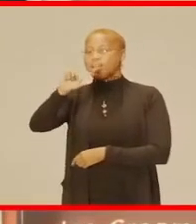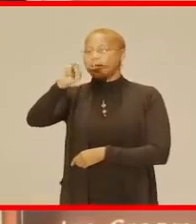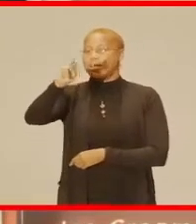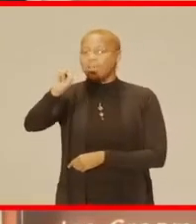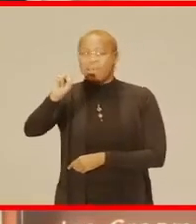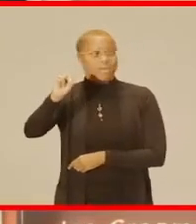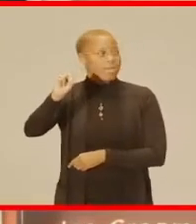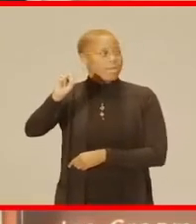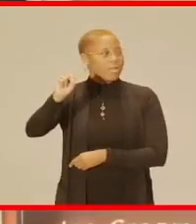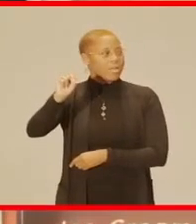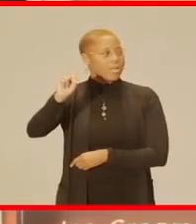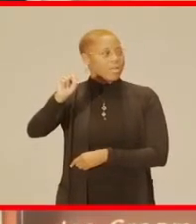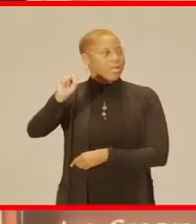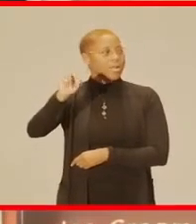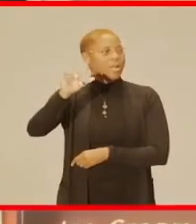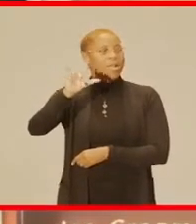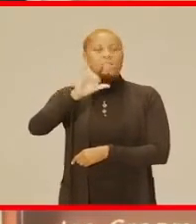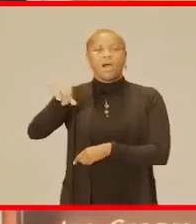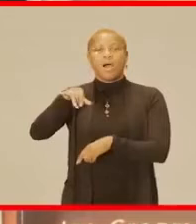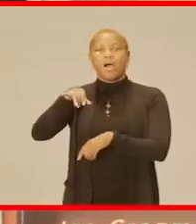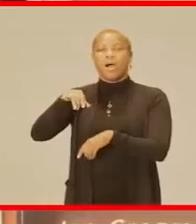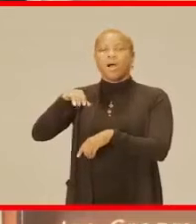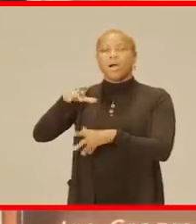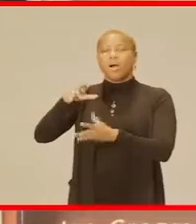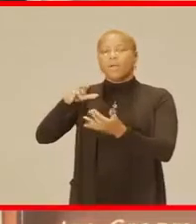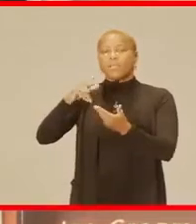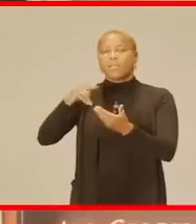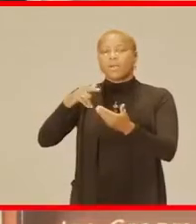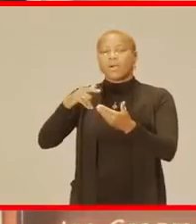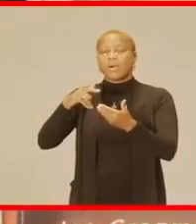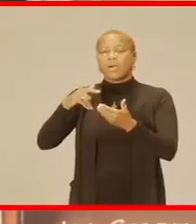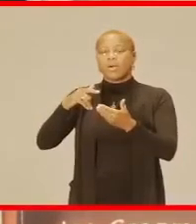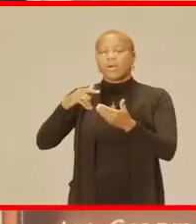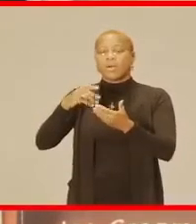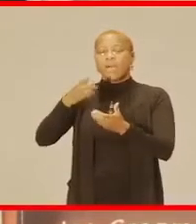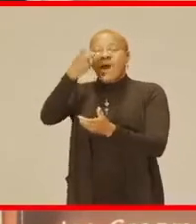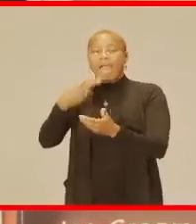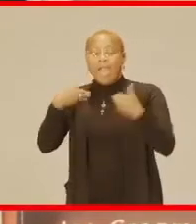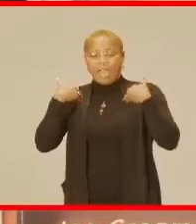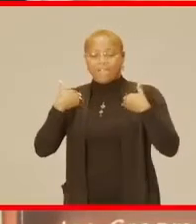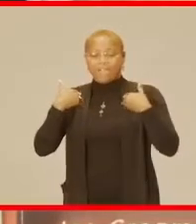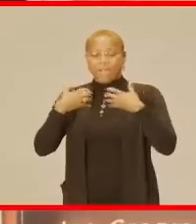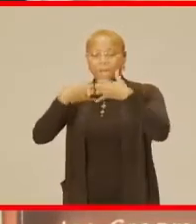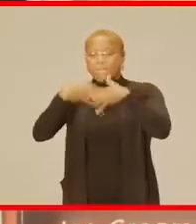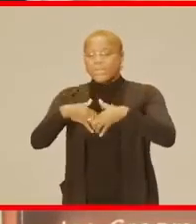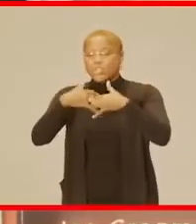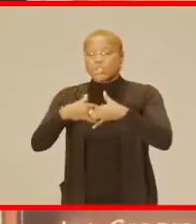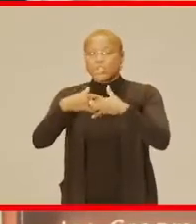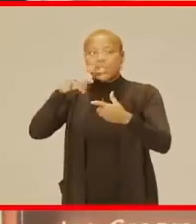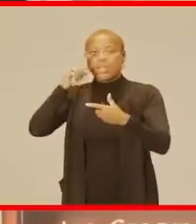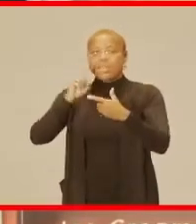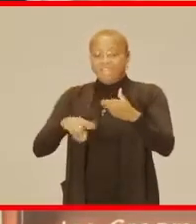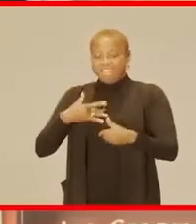Rim, the android who cannot feel anything and had to be destroyed every time she gets hurt.